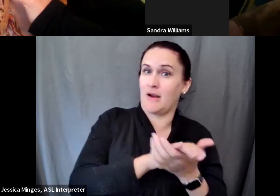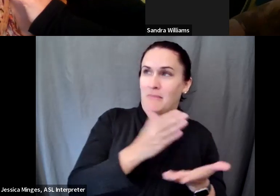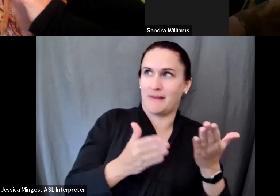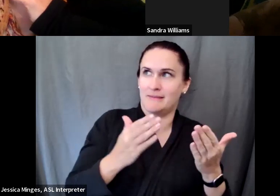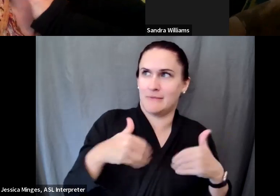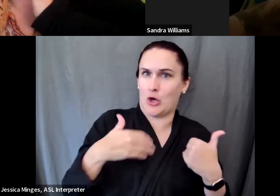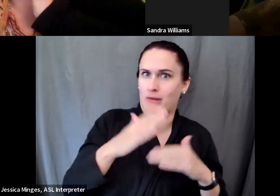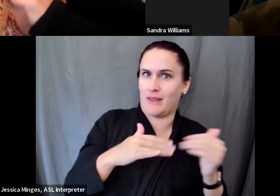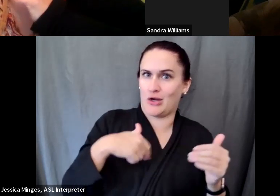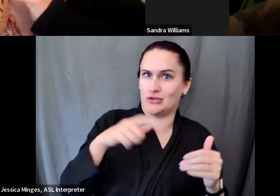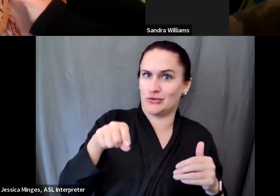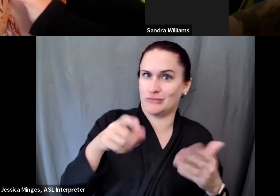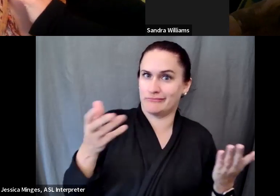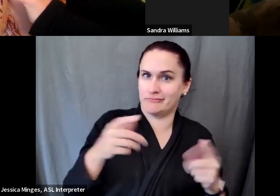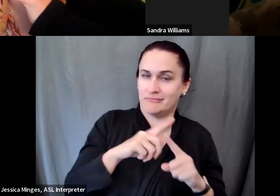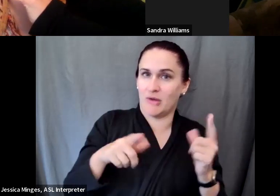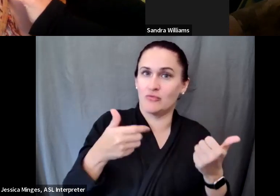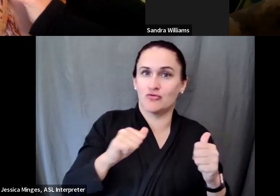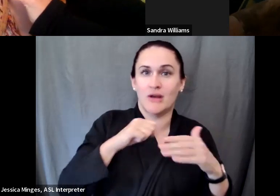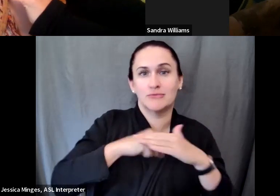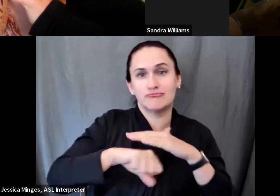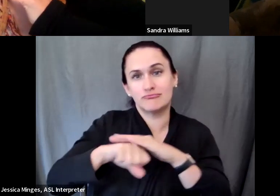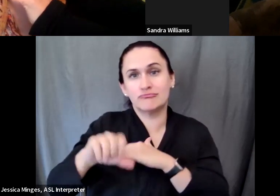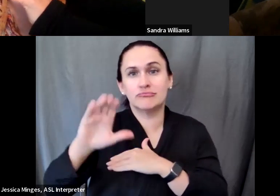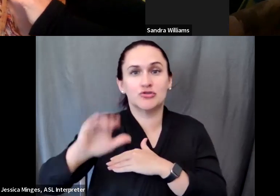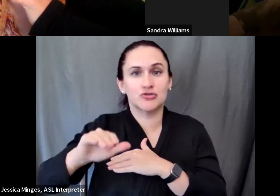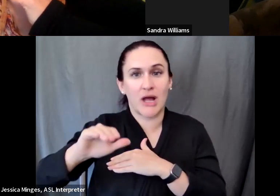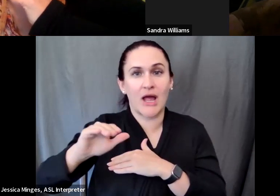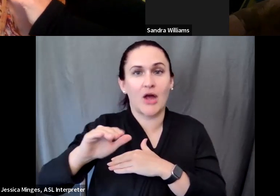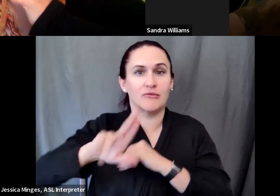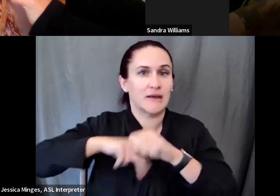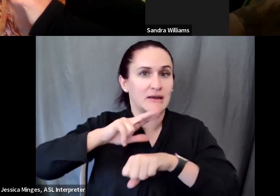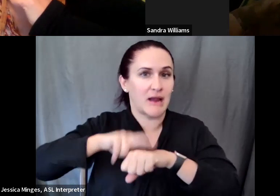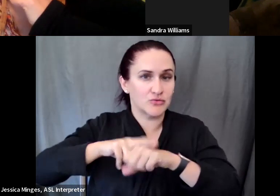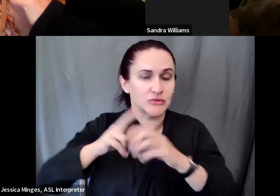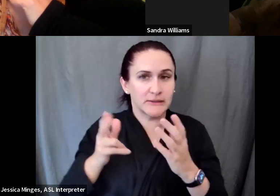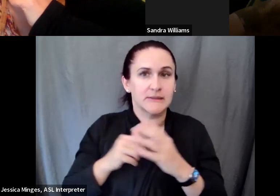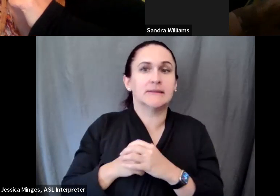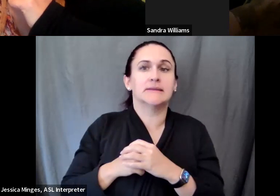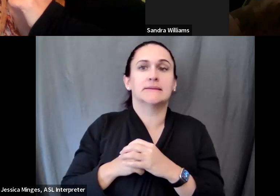been, but we tried to have a child in the natural way. And